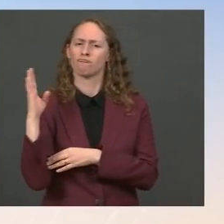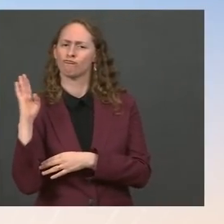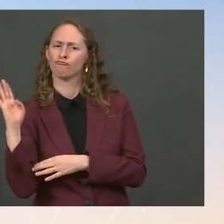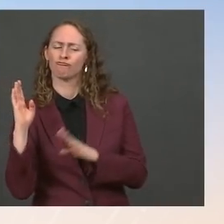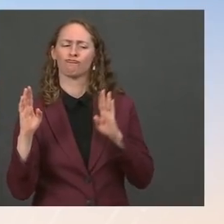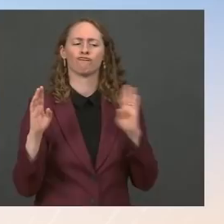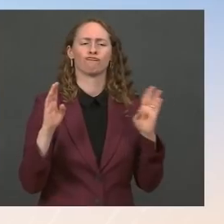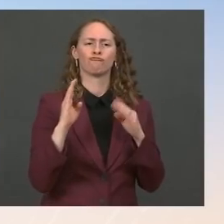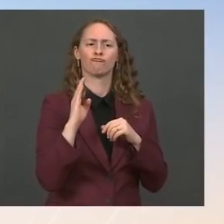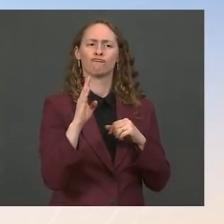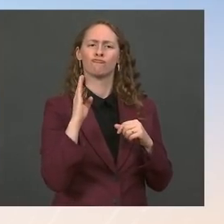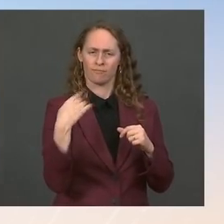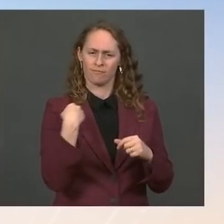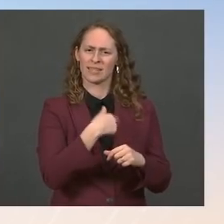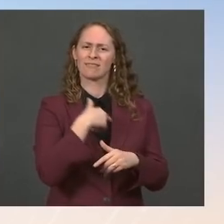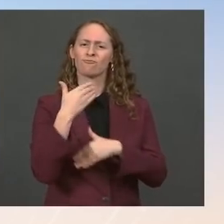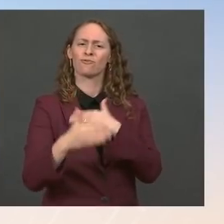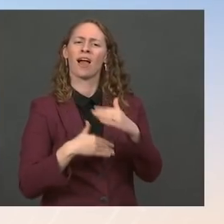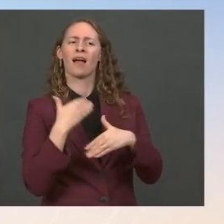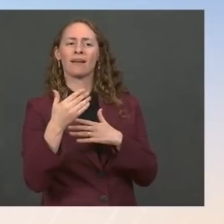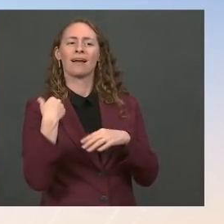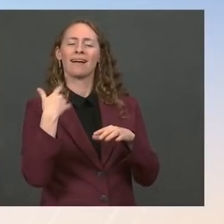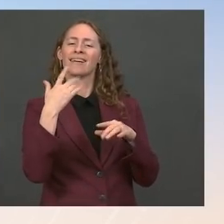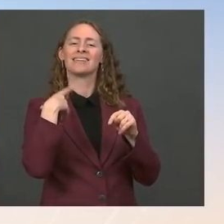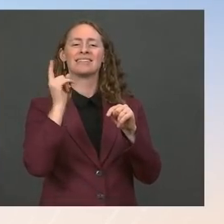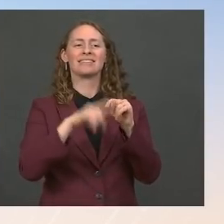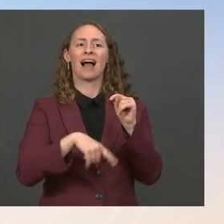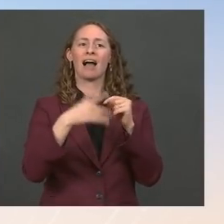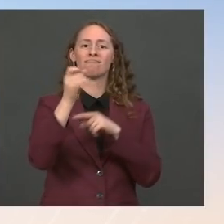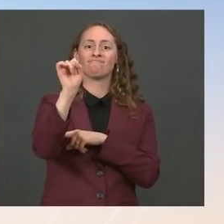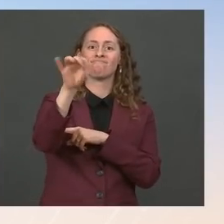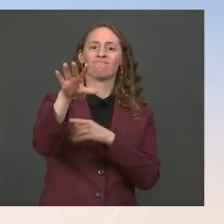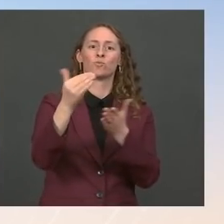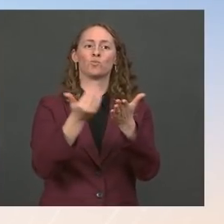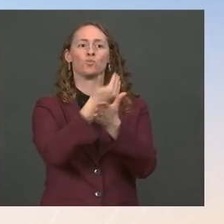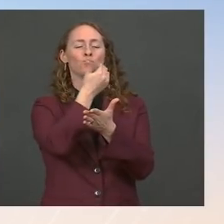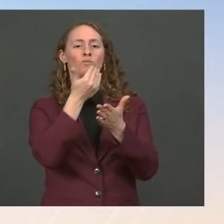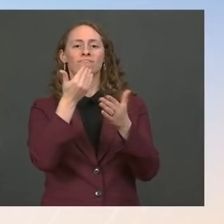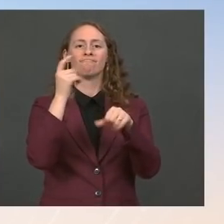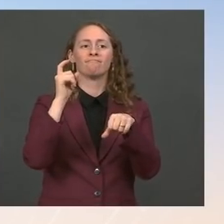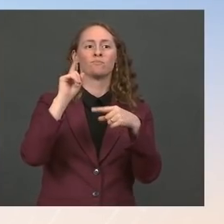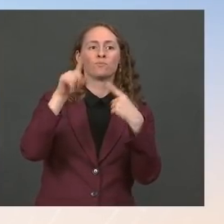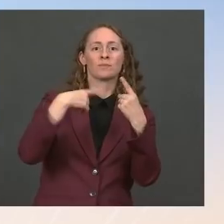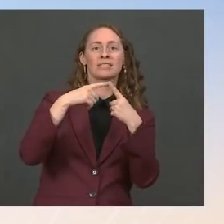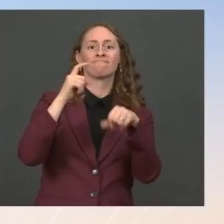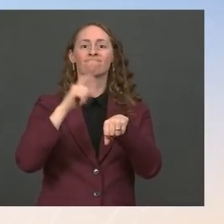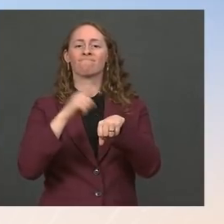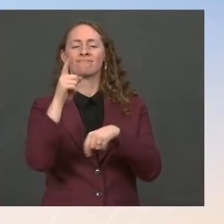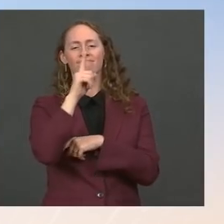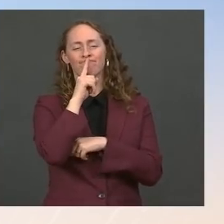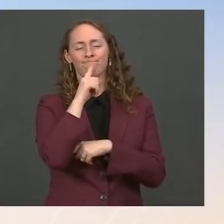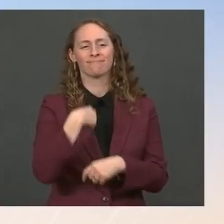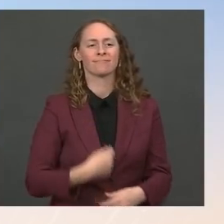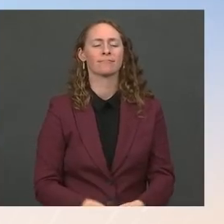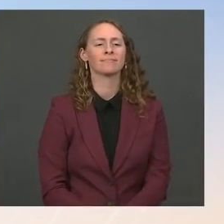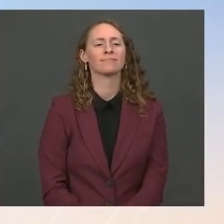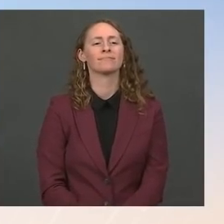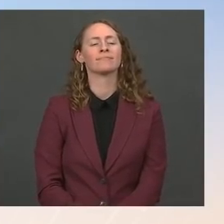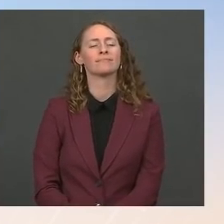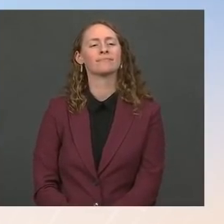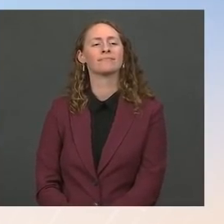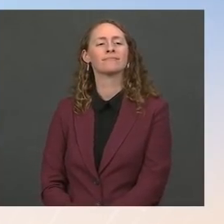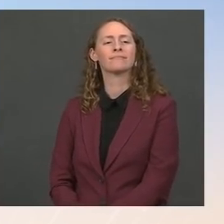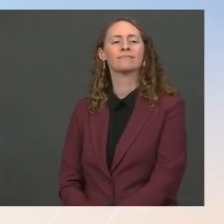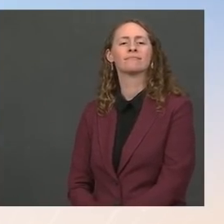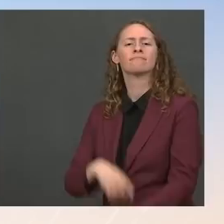move these things forward, but I'm not going to set new deadlines or timelines for you from here. Just lastly, Secretary Yellen is participating in these meetings